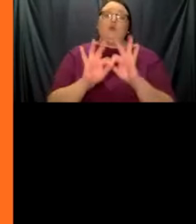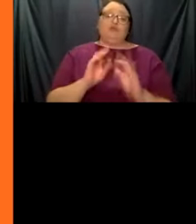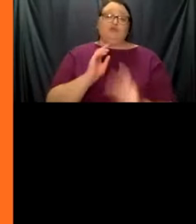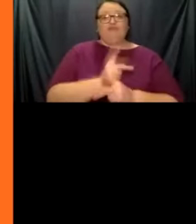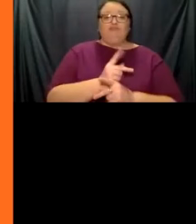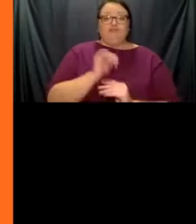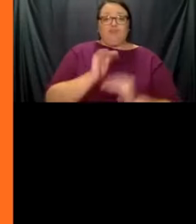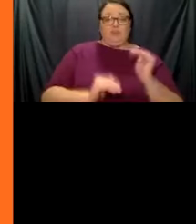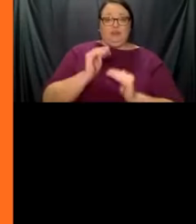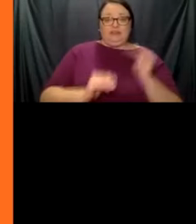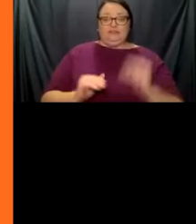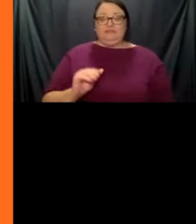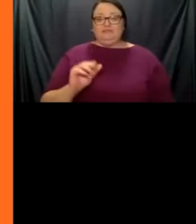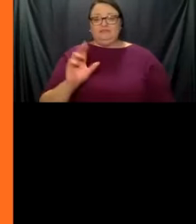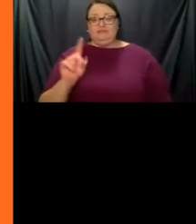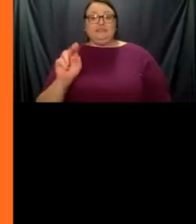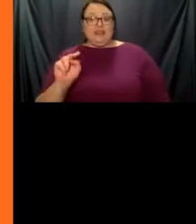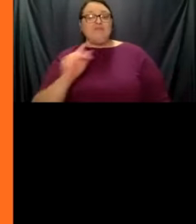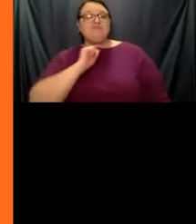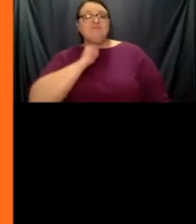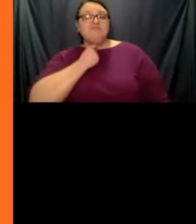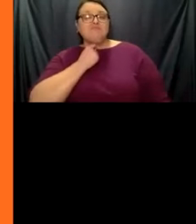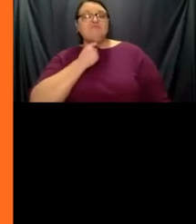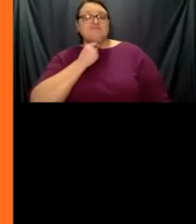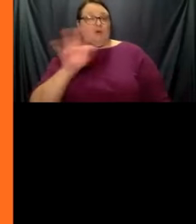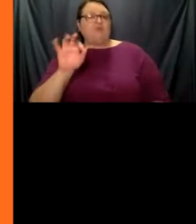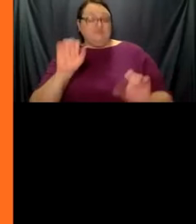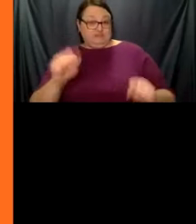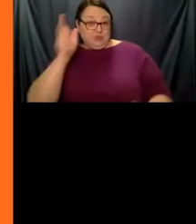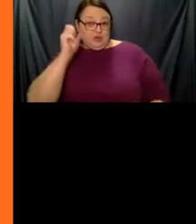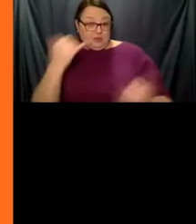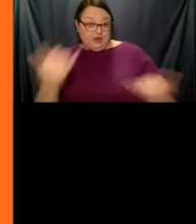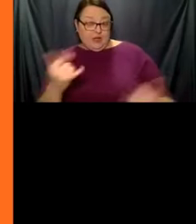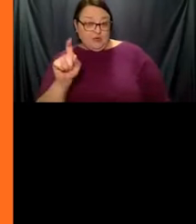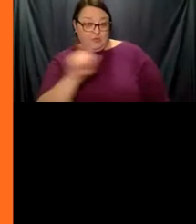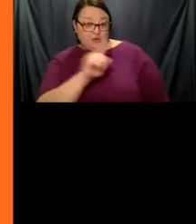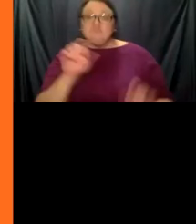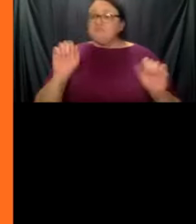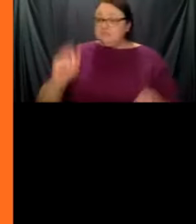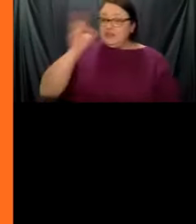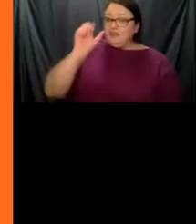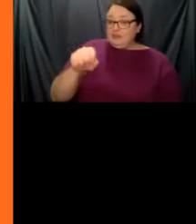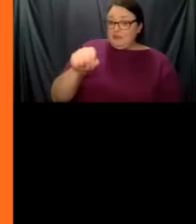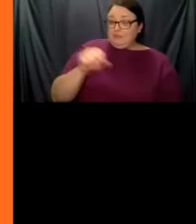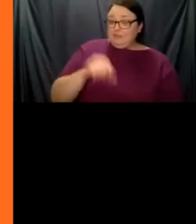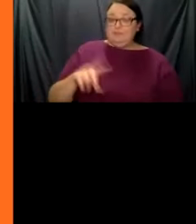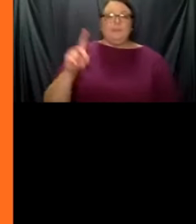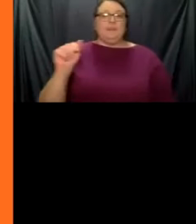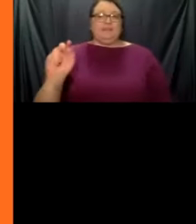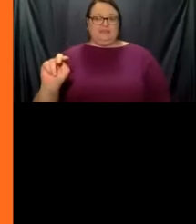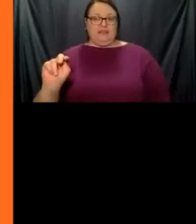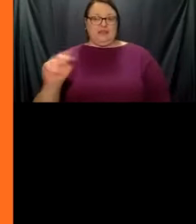I am unmuted at this time. Can everyone hear me? Yep, we can hear you. Hi. And